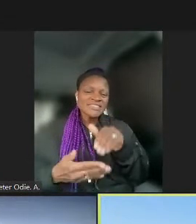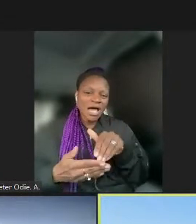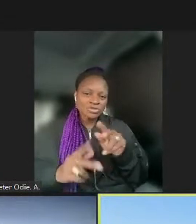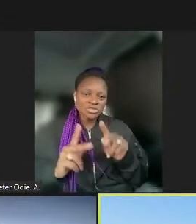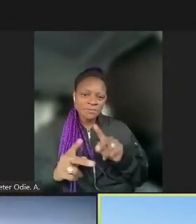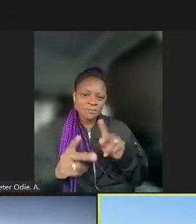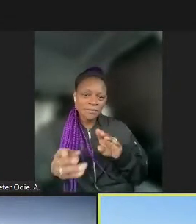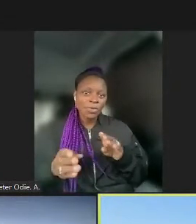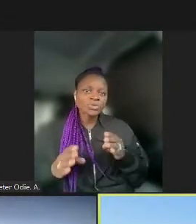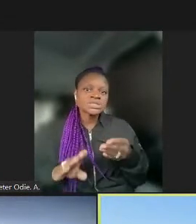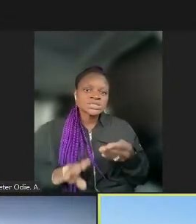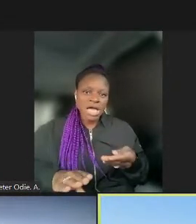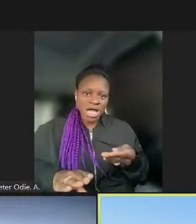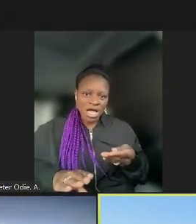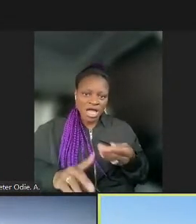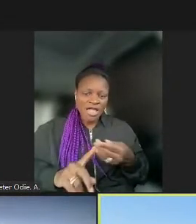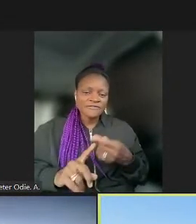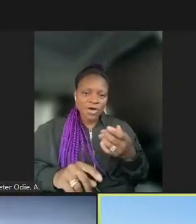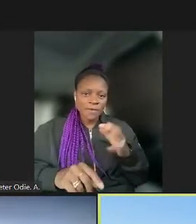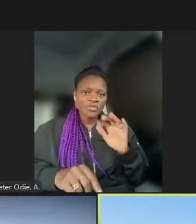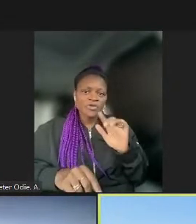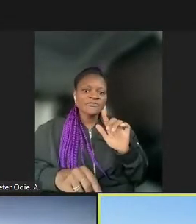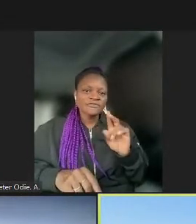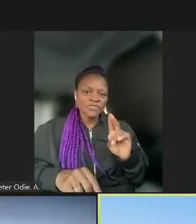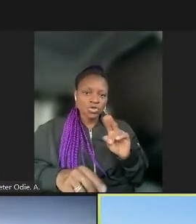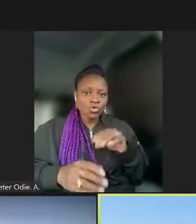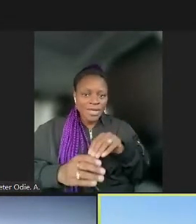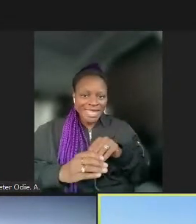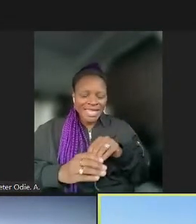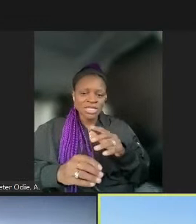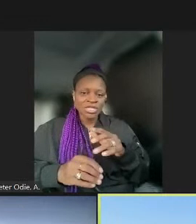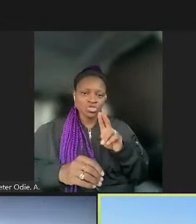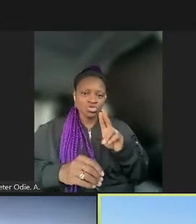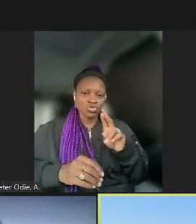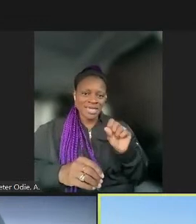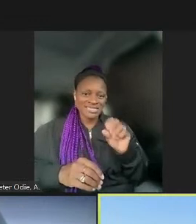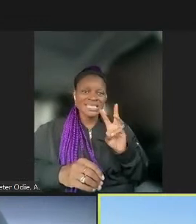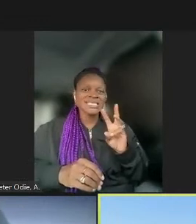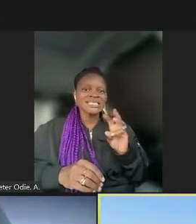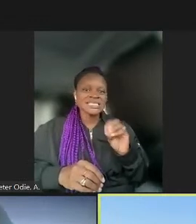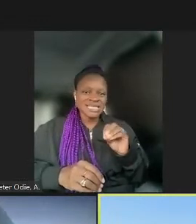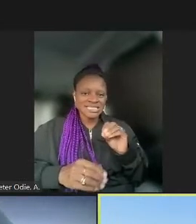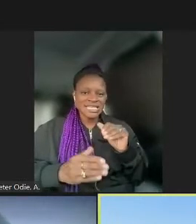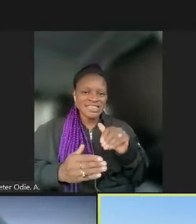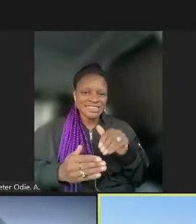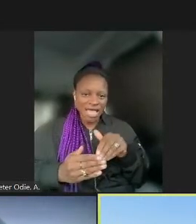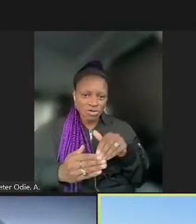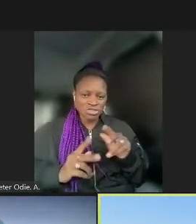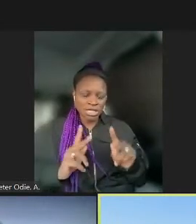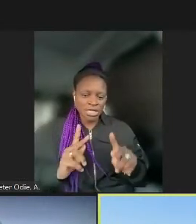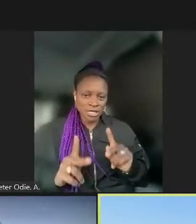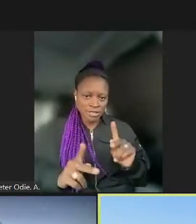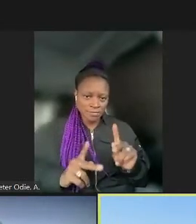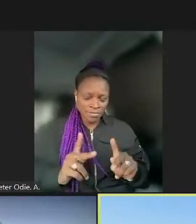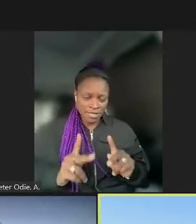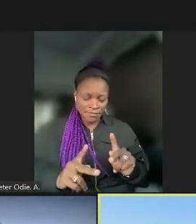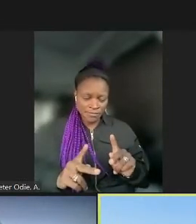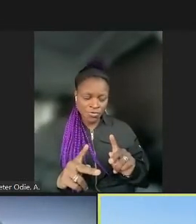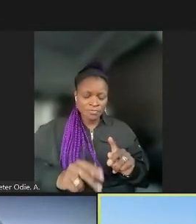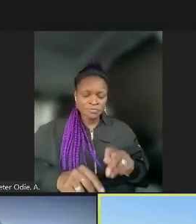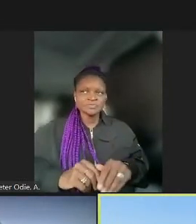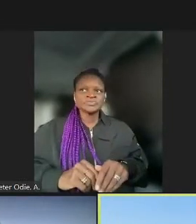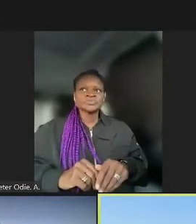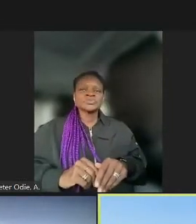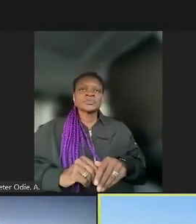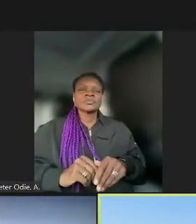which is, again, too many. But 60,000, and even if you compare that over 2 years, which is what we're